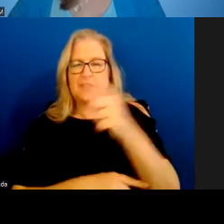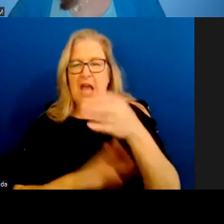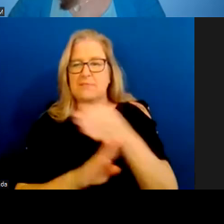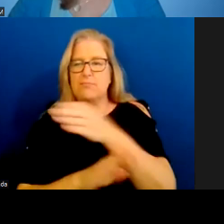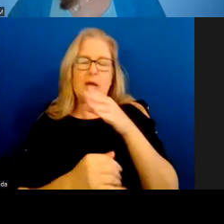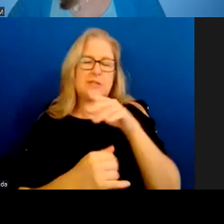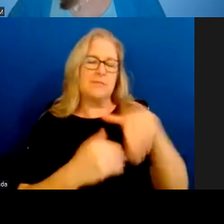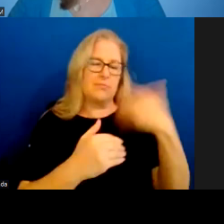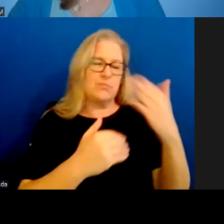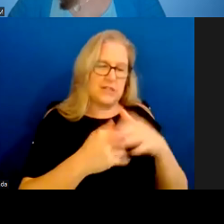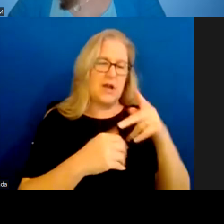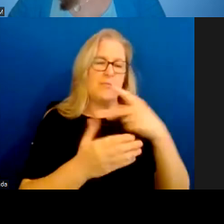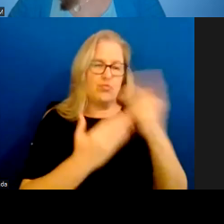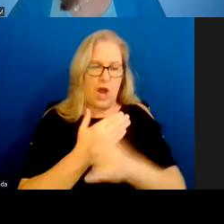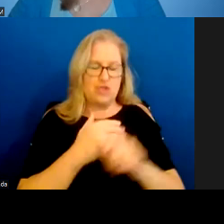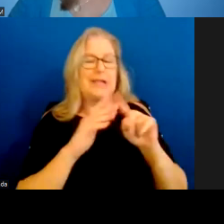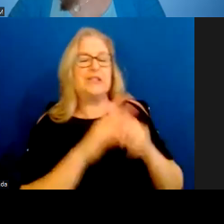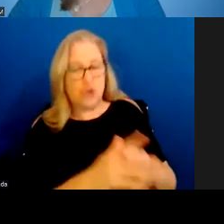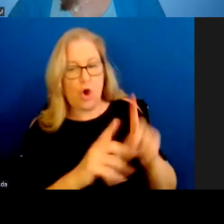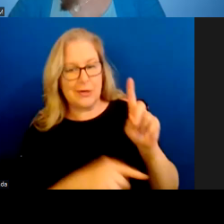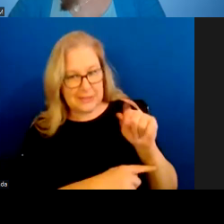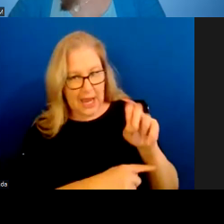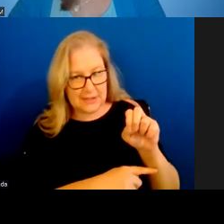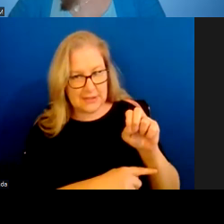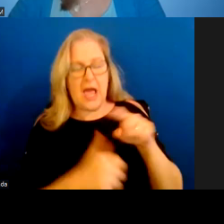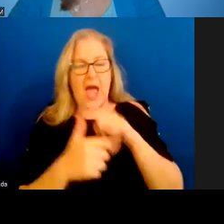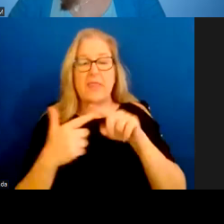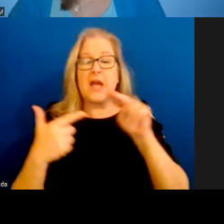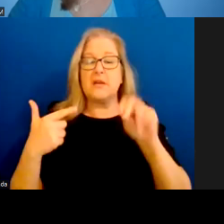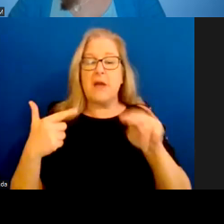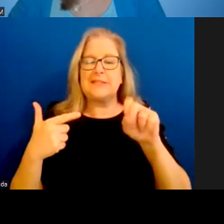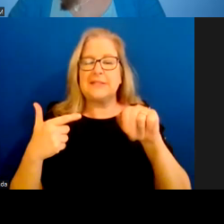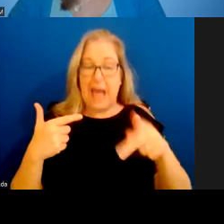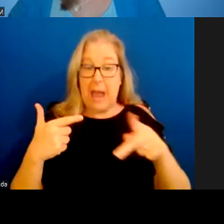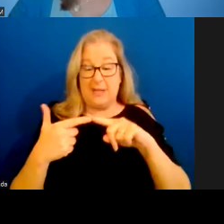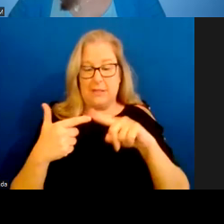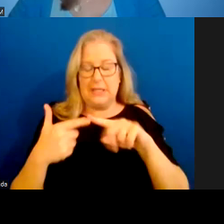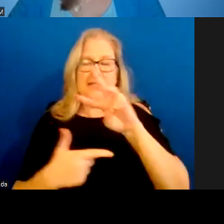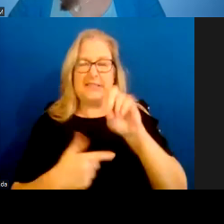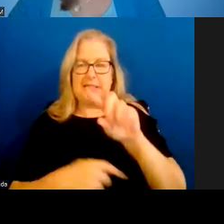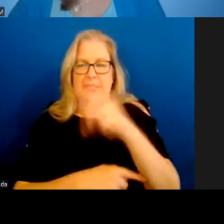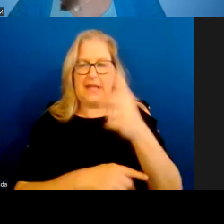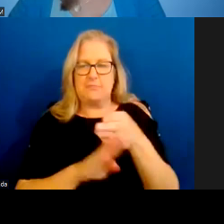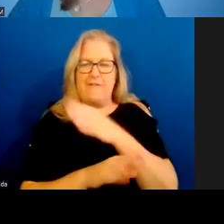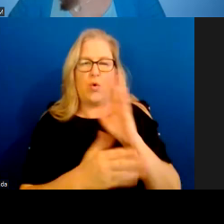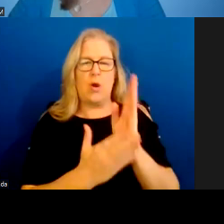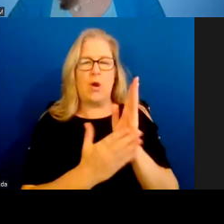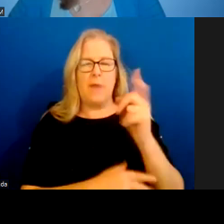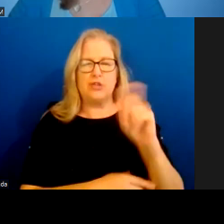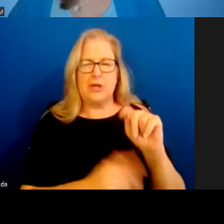date. Start date, I apologize, and then the non-SNAP is due 60 days before the next budget period start